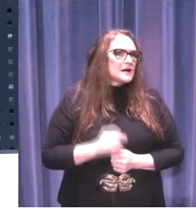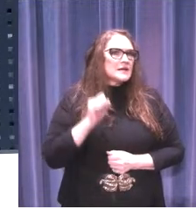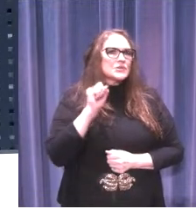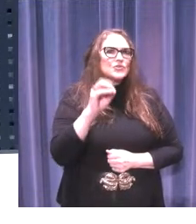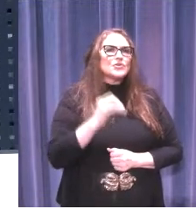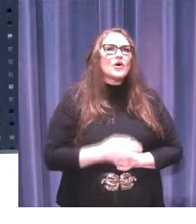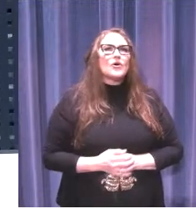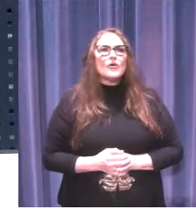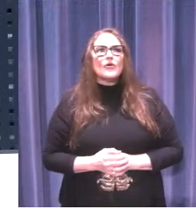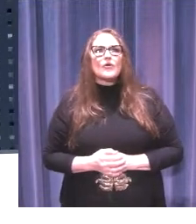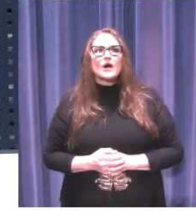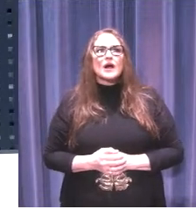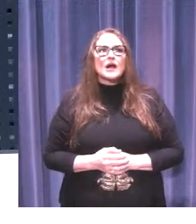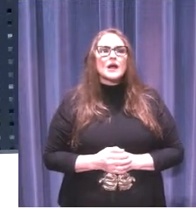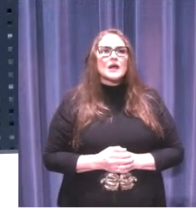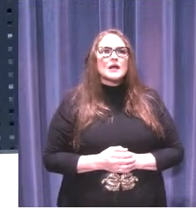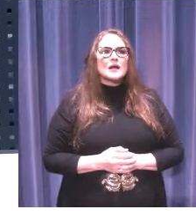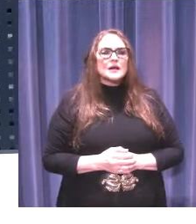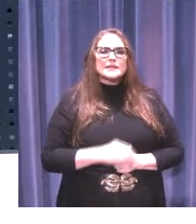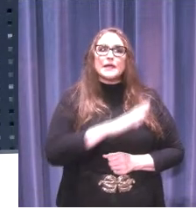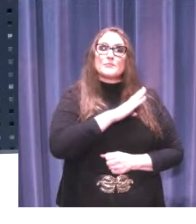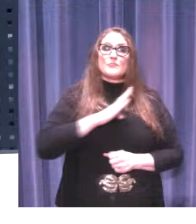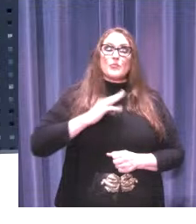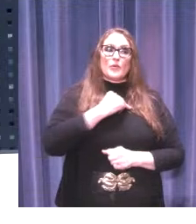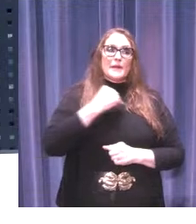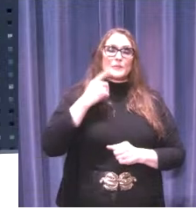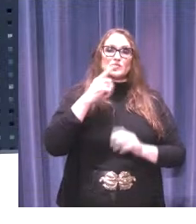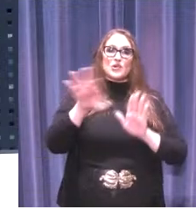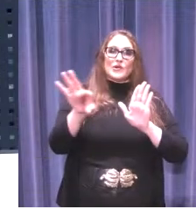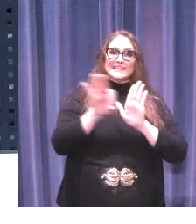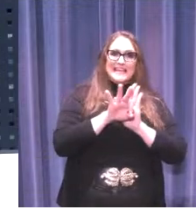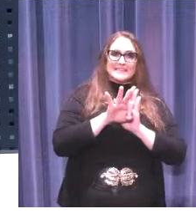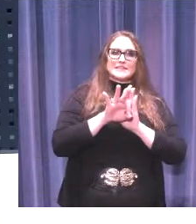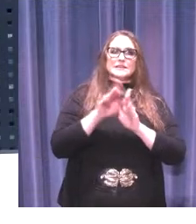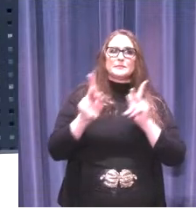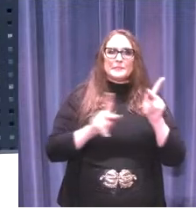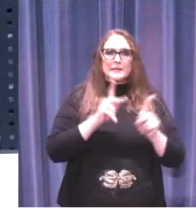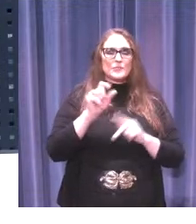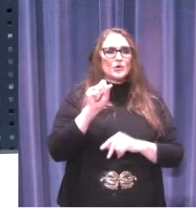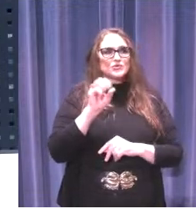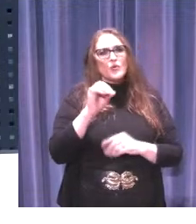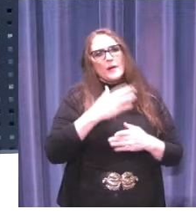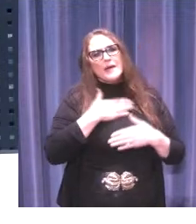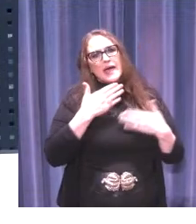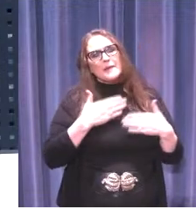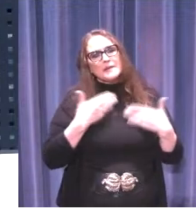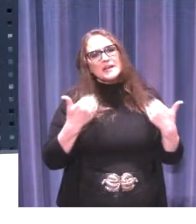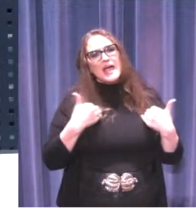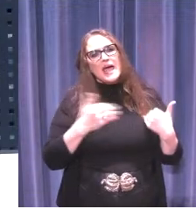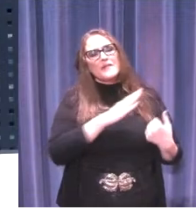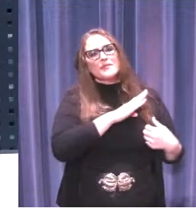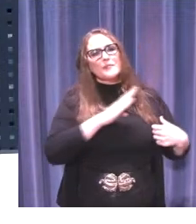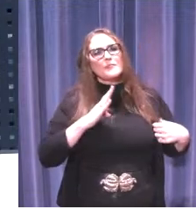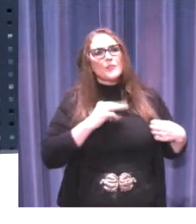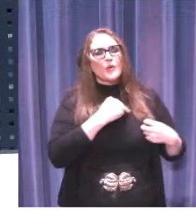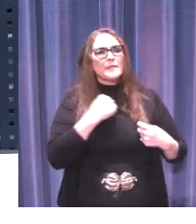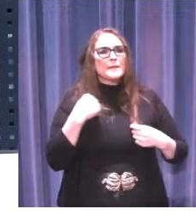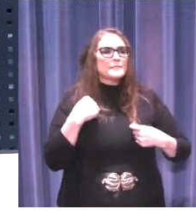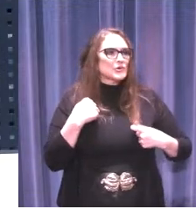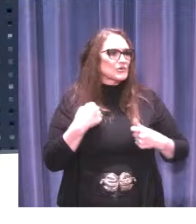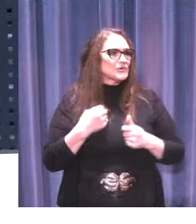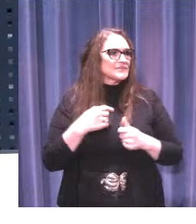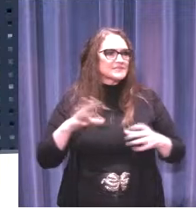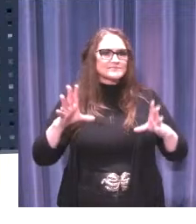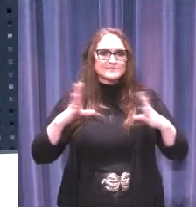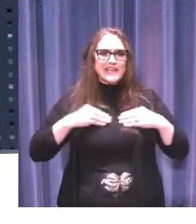So board members are elected people. So I'm happy to have the board members take all